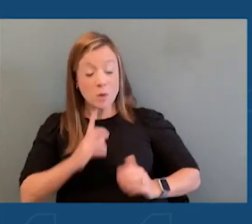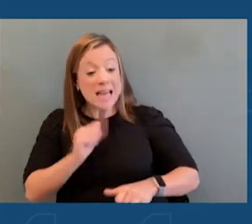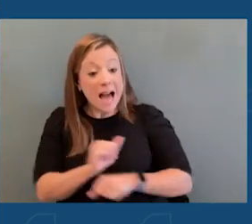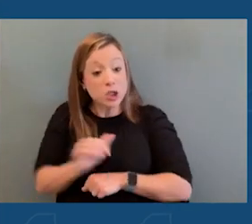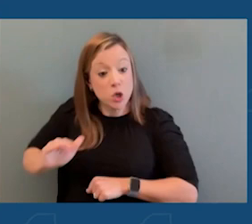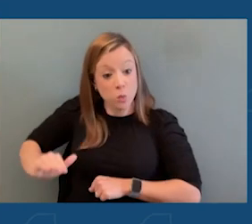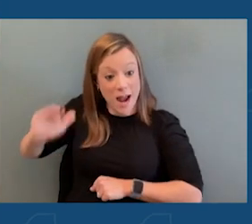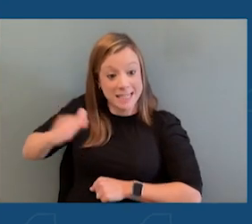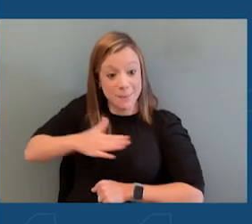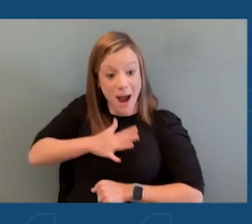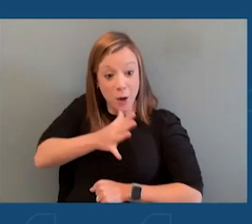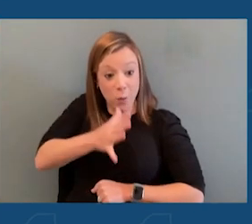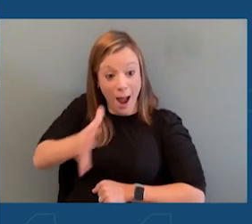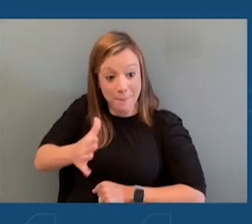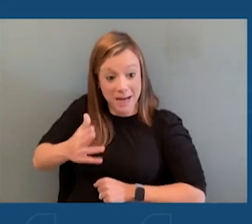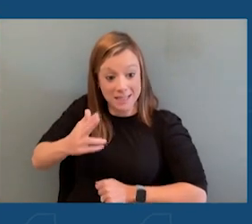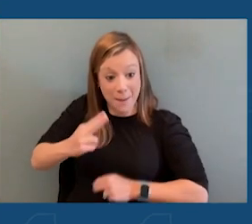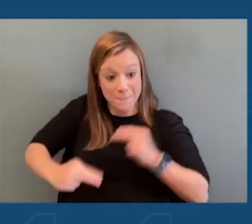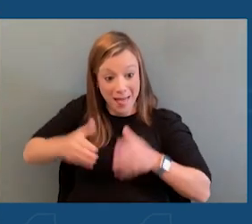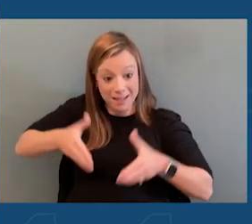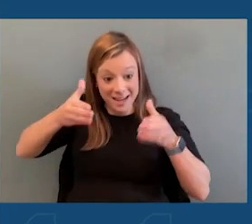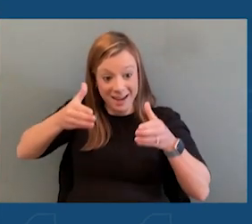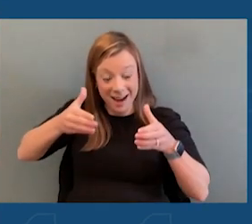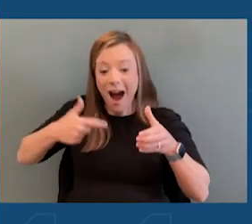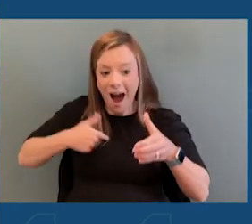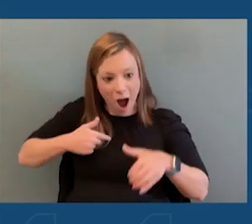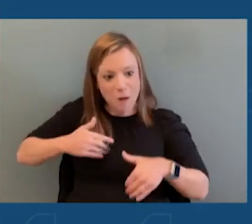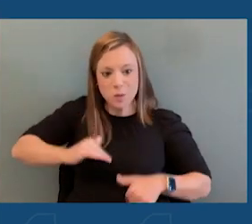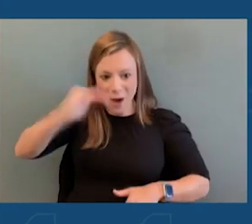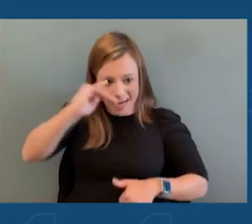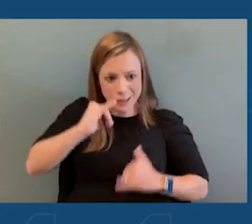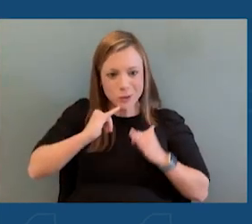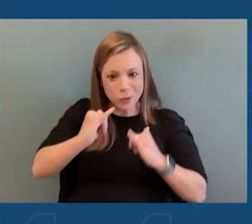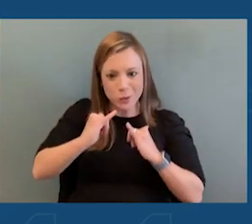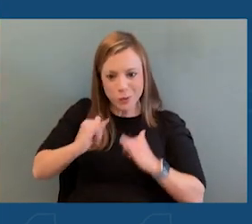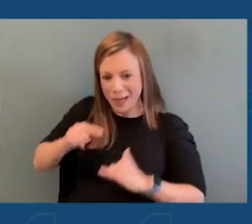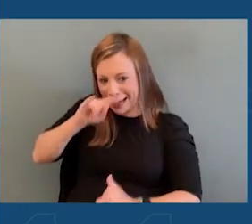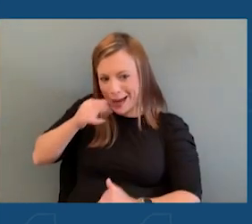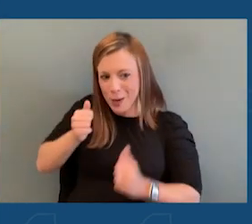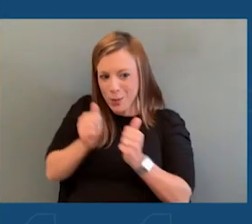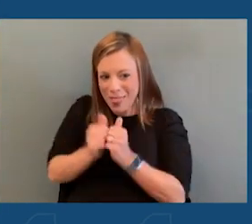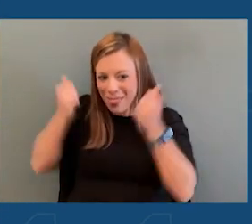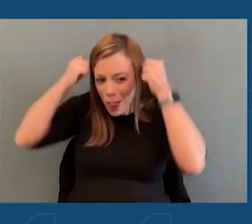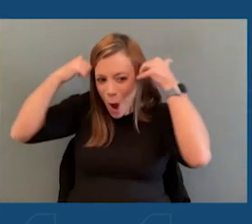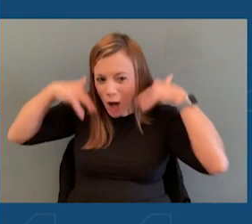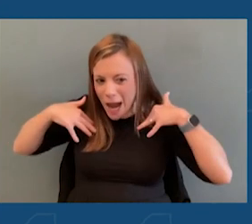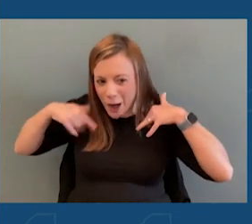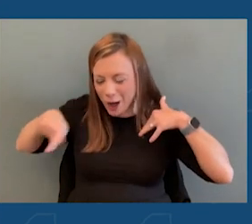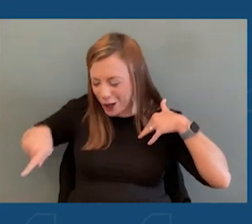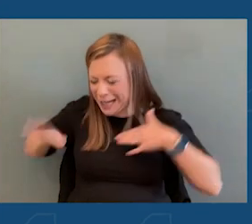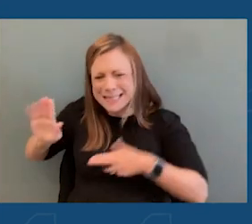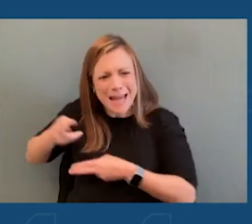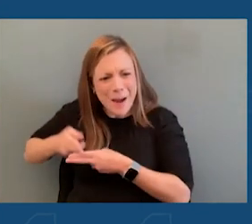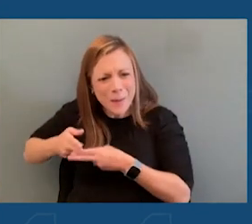where I was raised as well. The kid with the long hair. What's it?